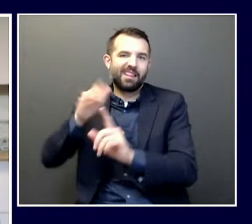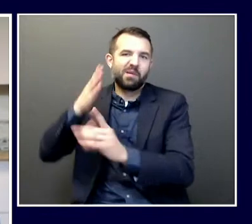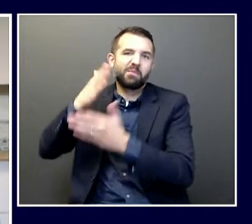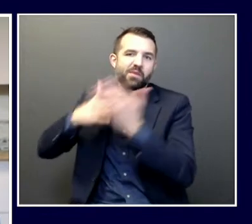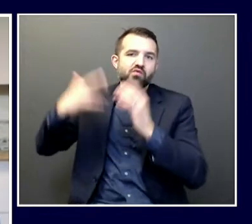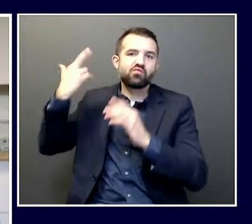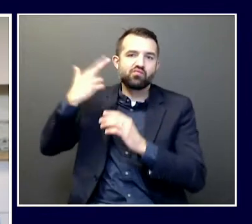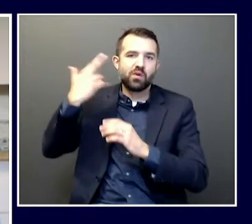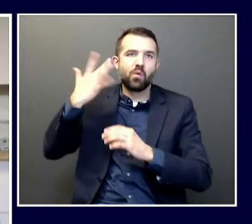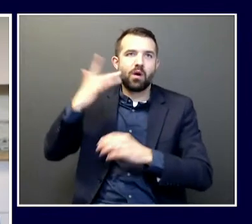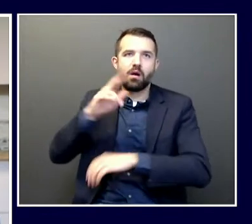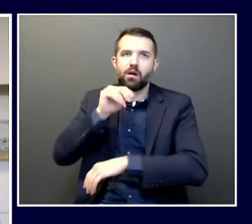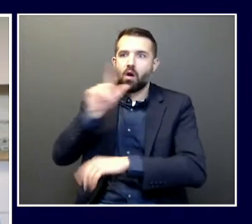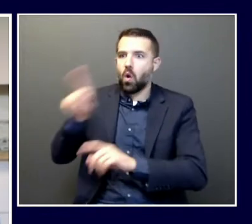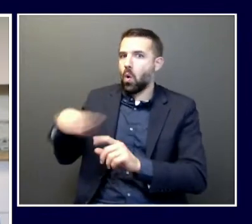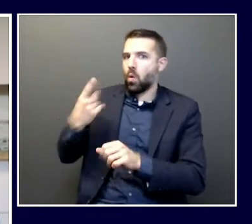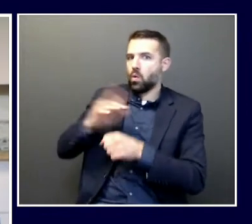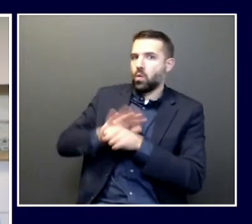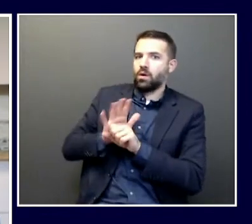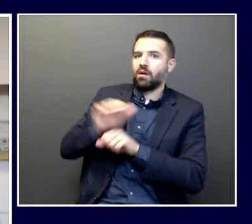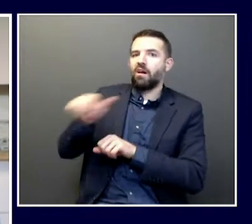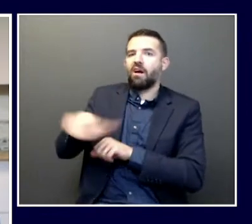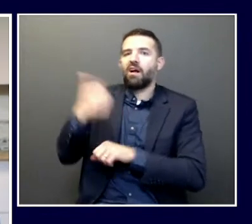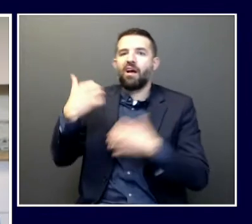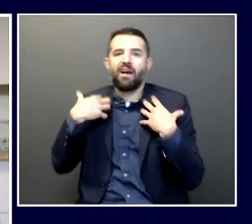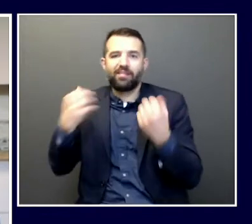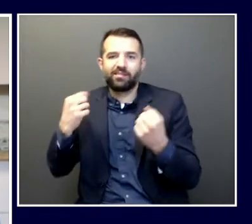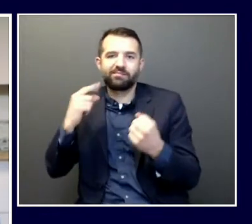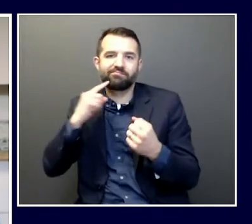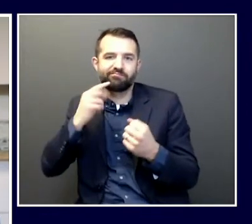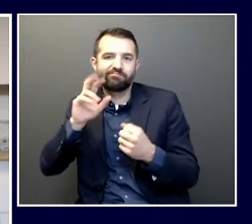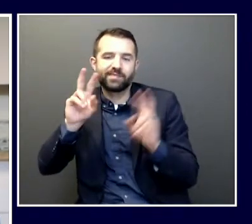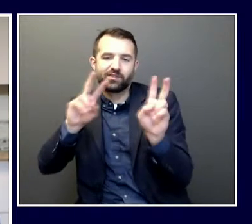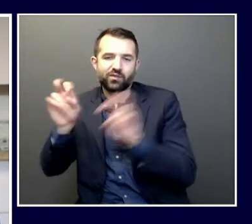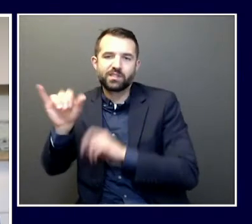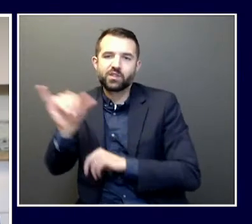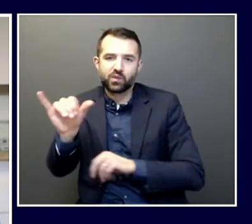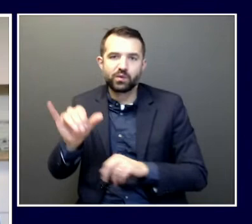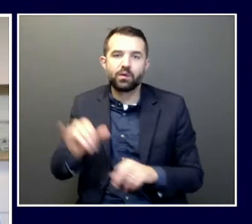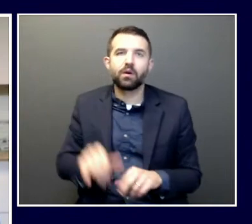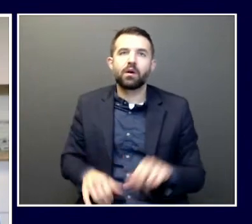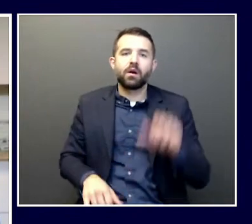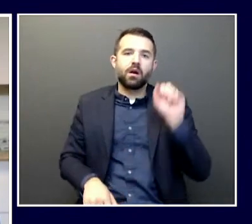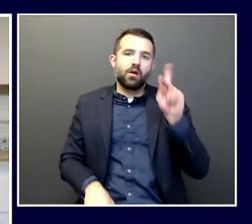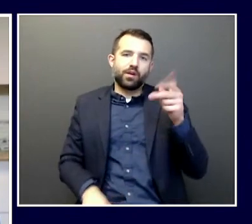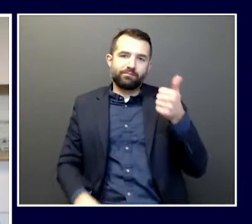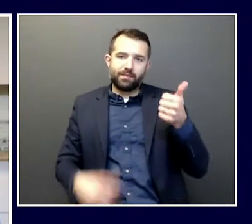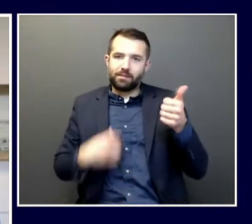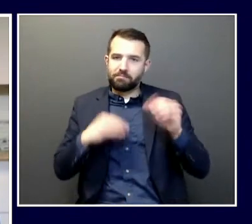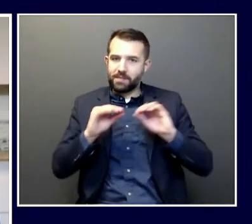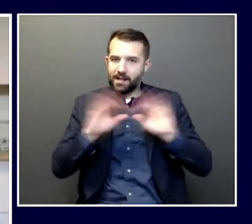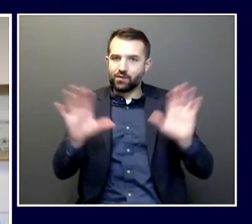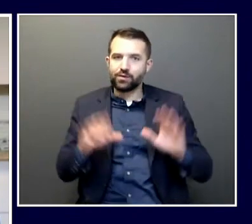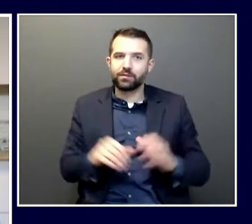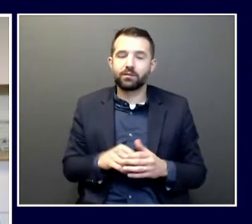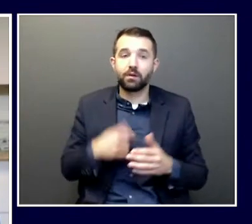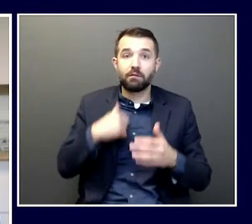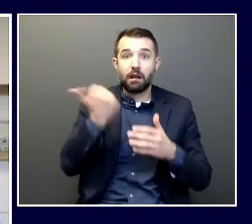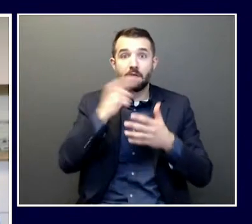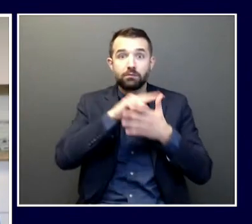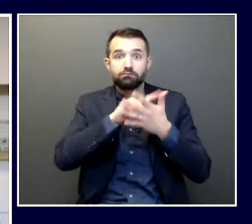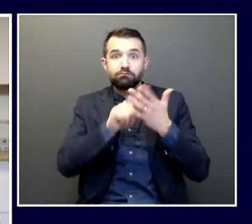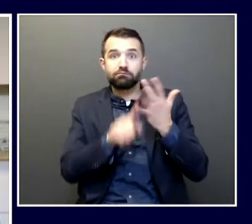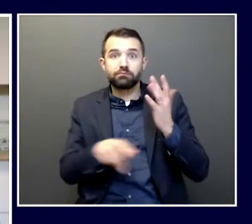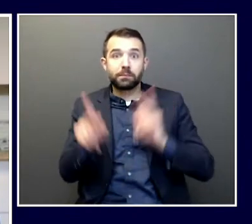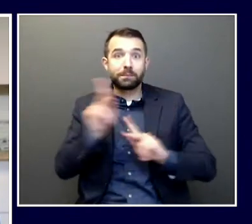Thank you. The listeners' questions. The first one, they say, we understand that there would be less Delta, less potential for transmission,